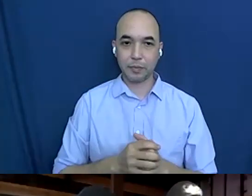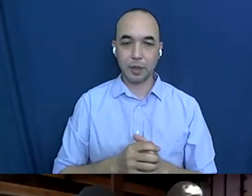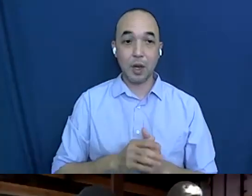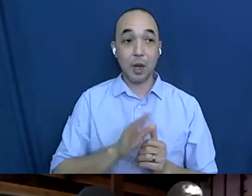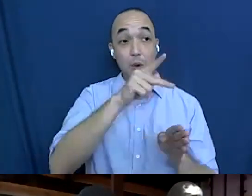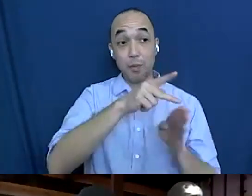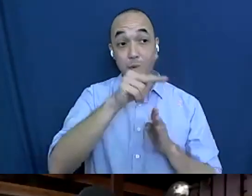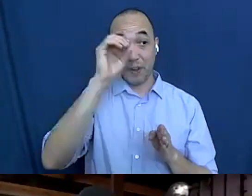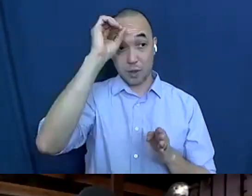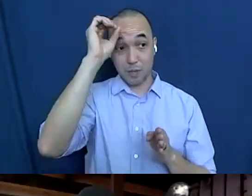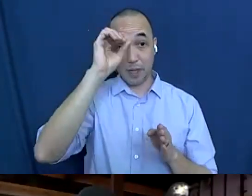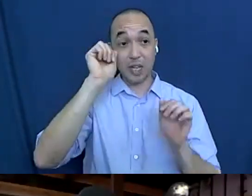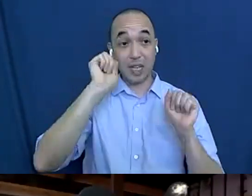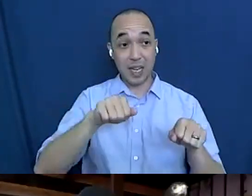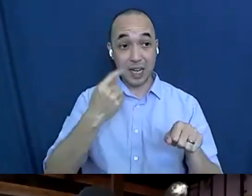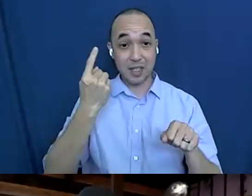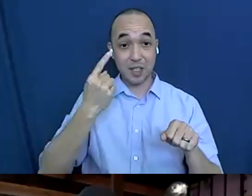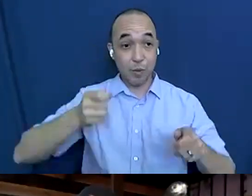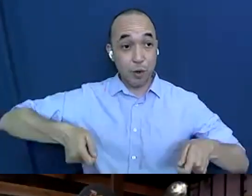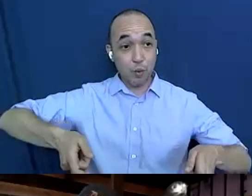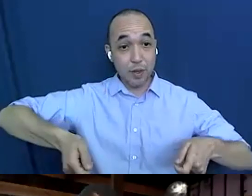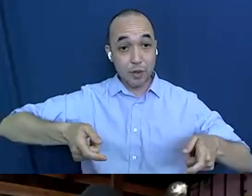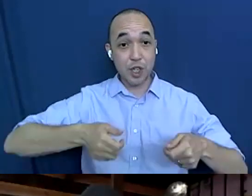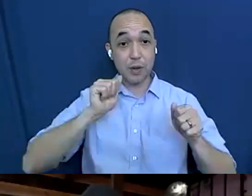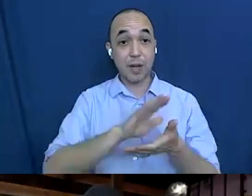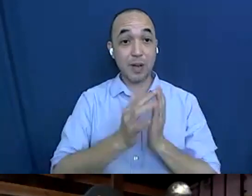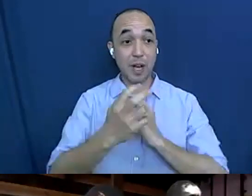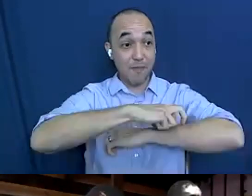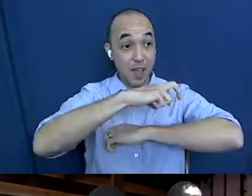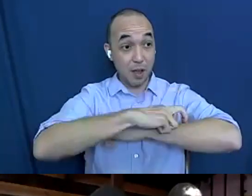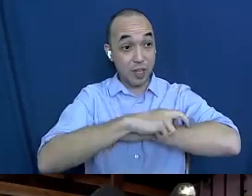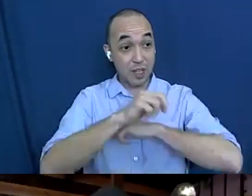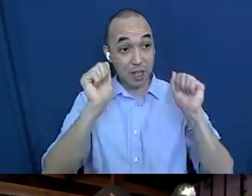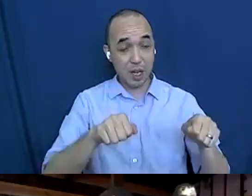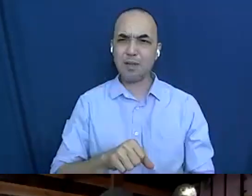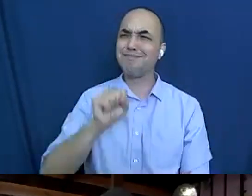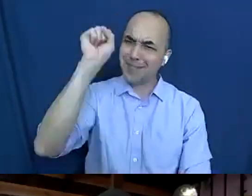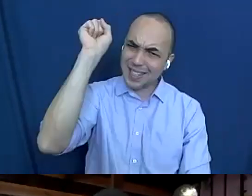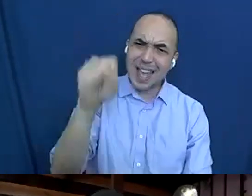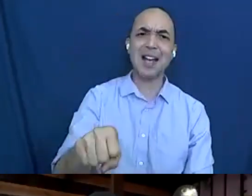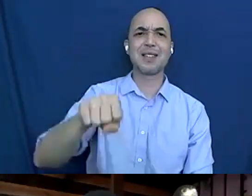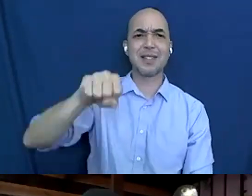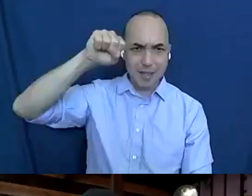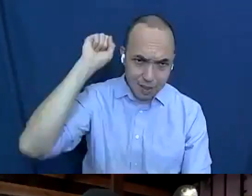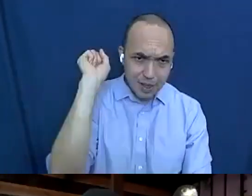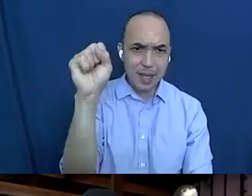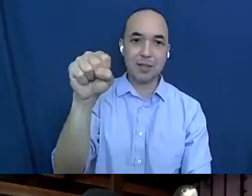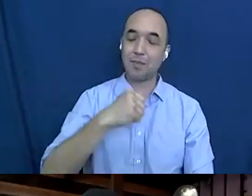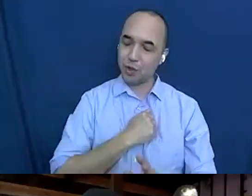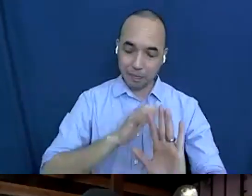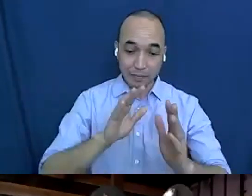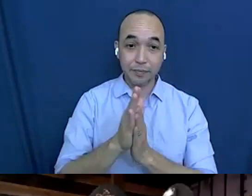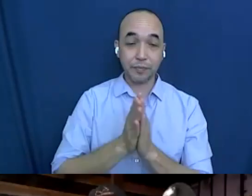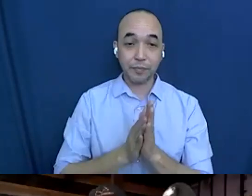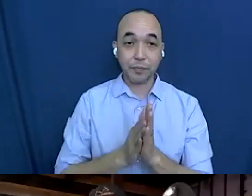professional opinion, can a wheelchair user become a falconer? Yes. Yes. I have a, I'm sorry. I had a